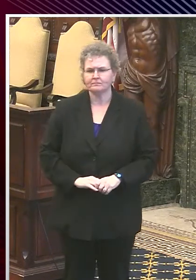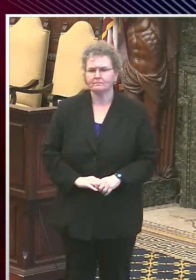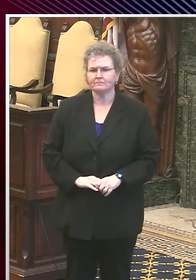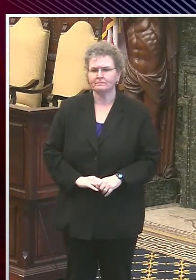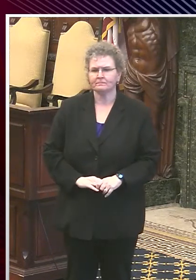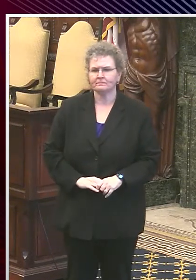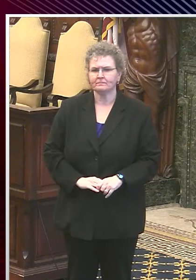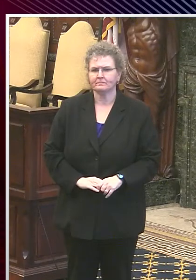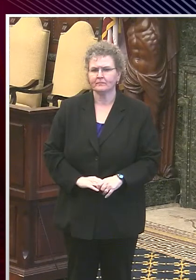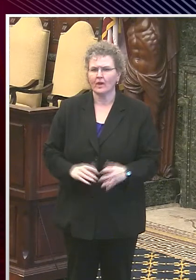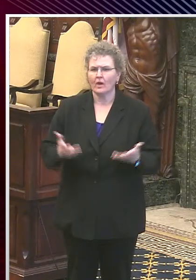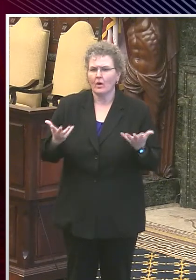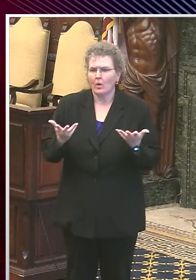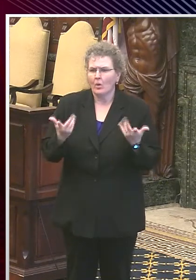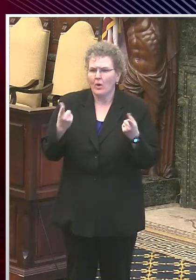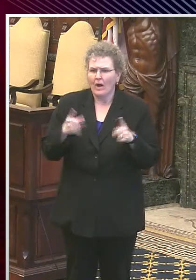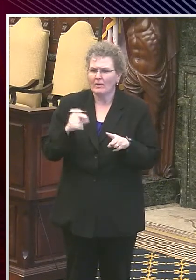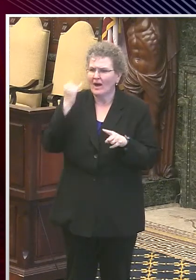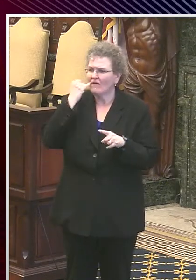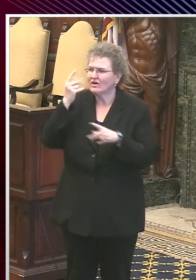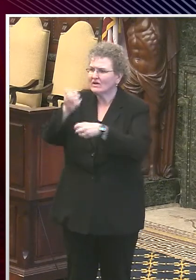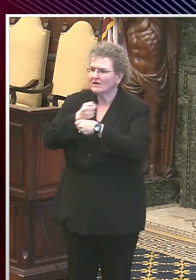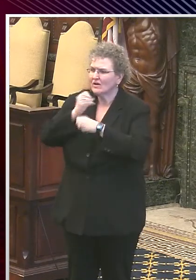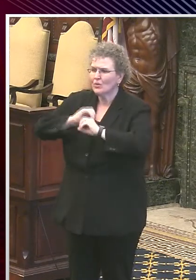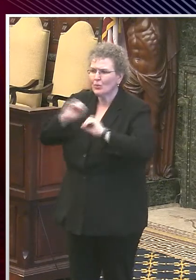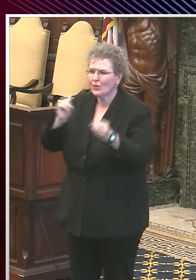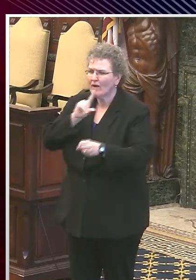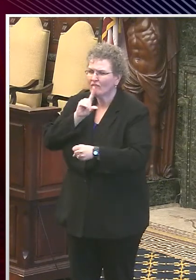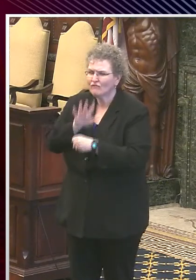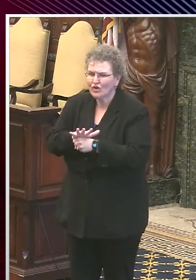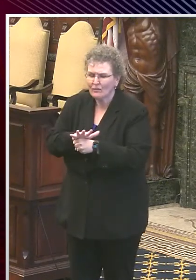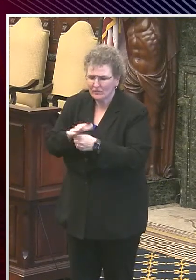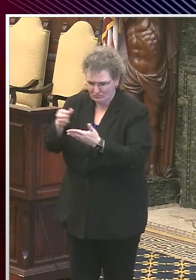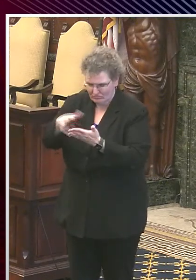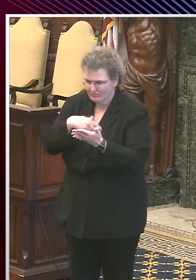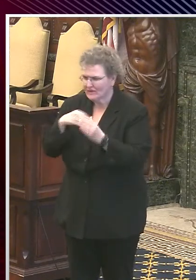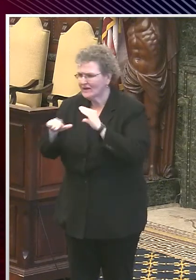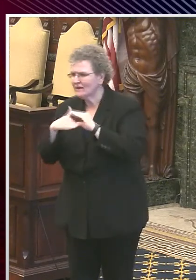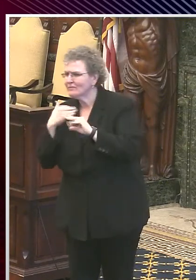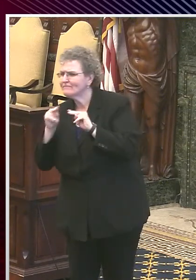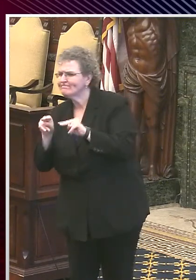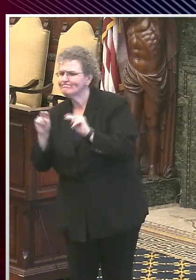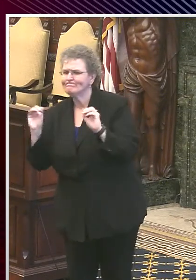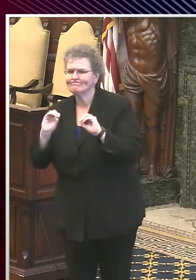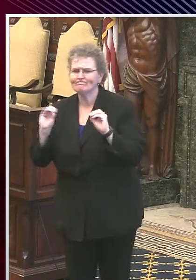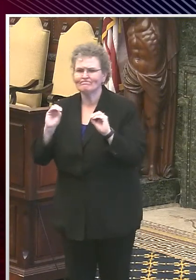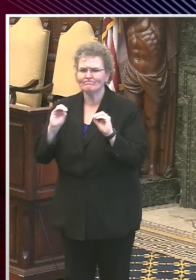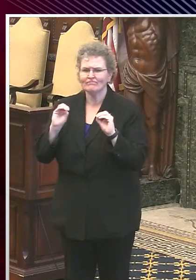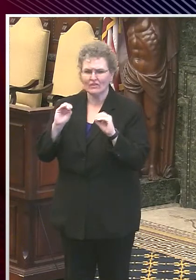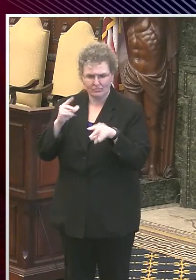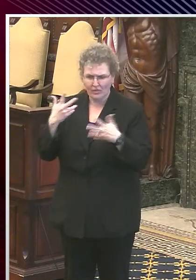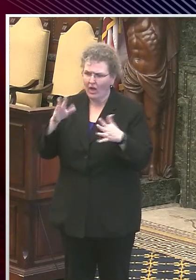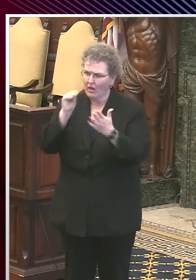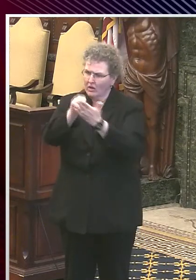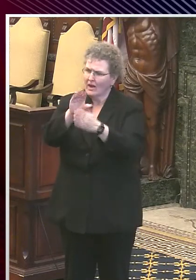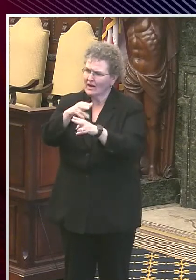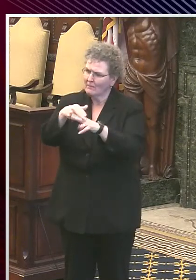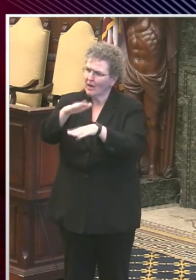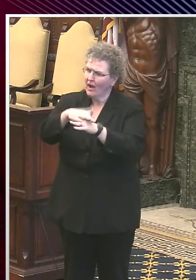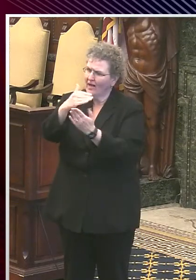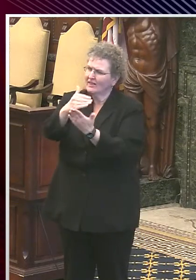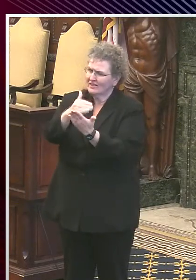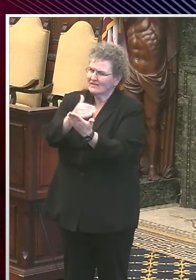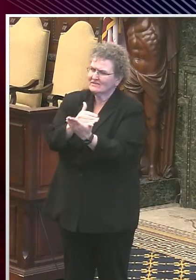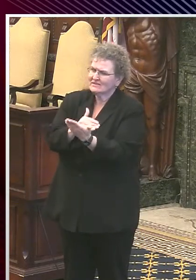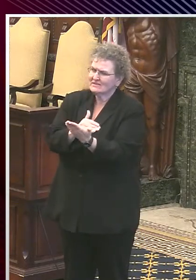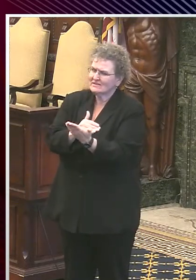what happens for people who never did receive a email confirmation? Is there a way to confirm that you are on the list, or, will the city be sending email